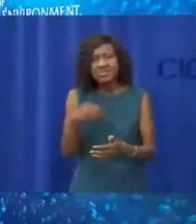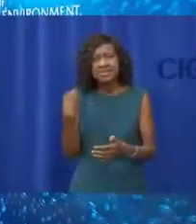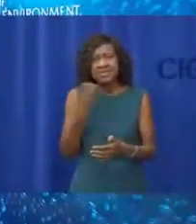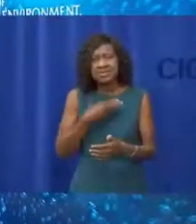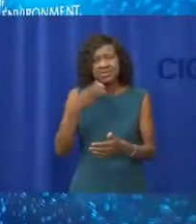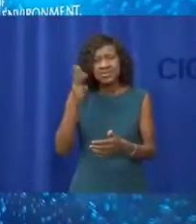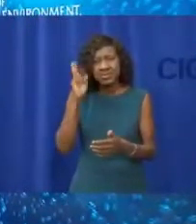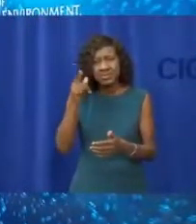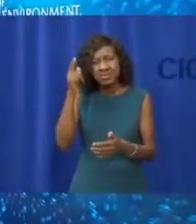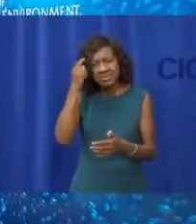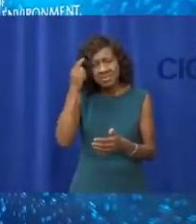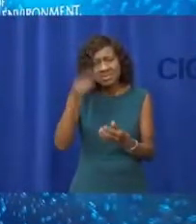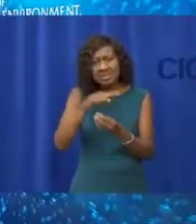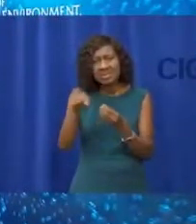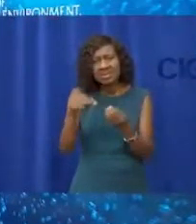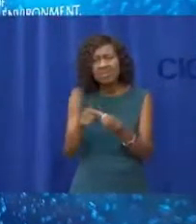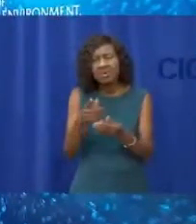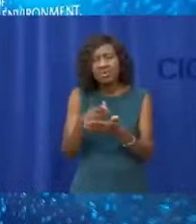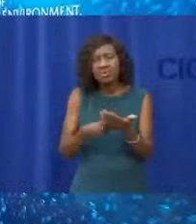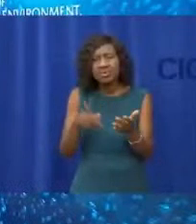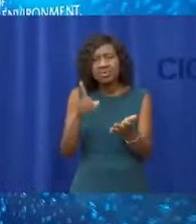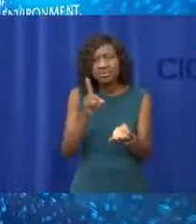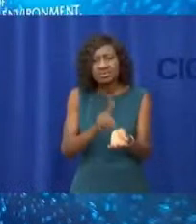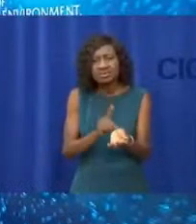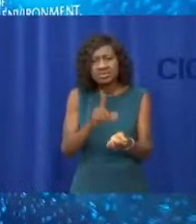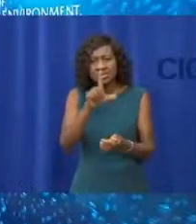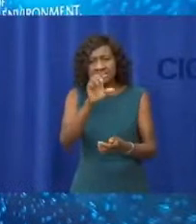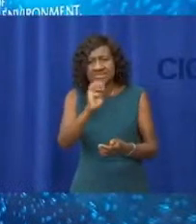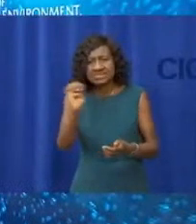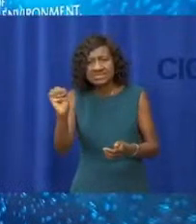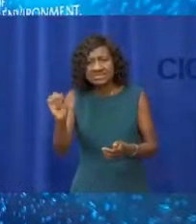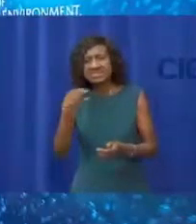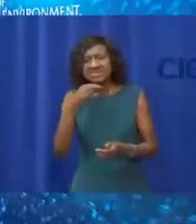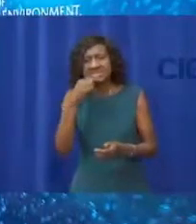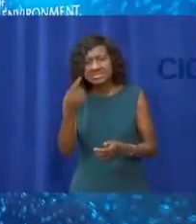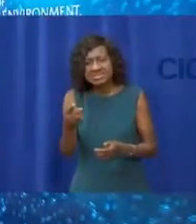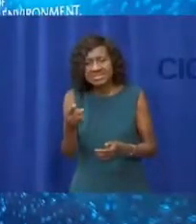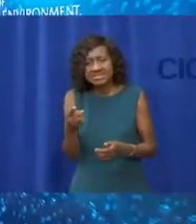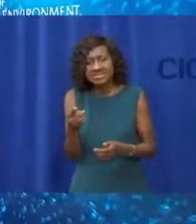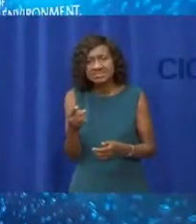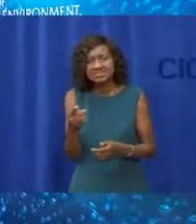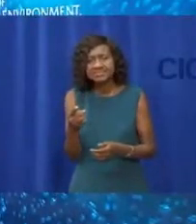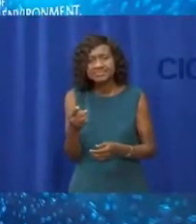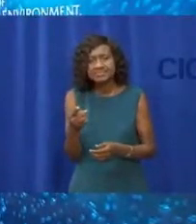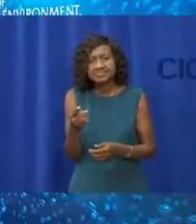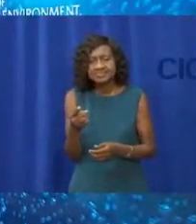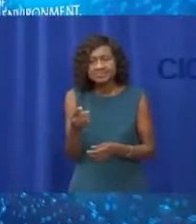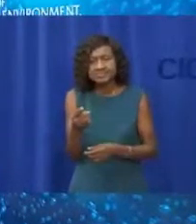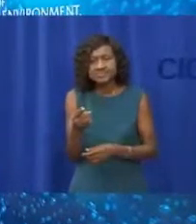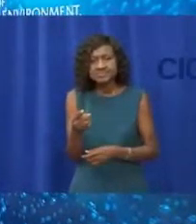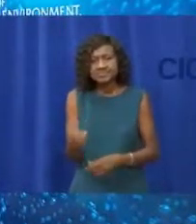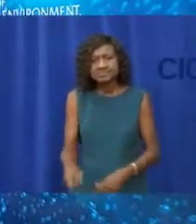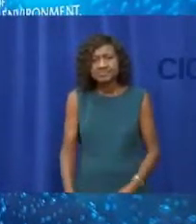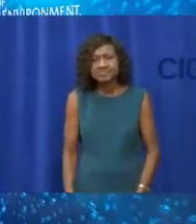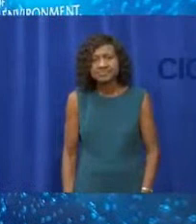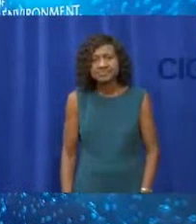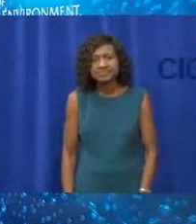Lee. And that's being looked at in NEOC, both in the morning sessions and in the policy sessions in the afternoon on a daily